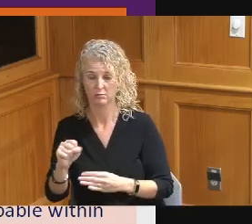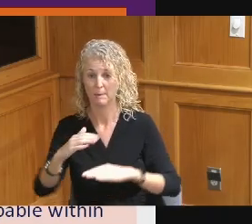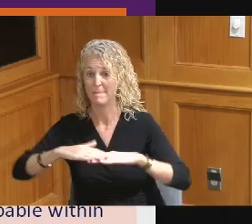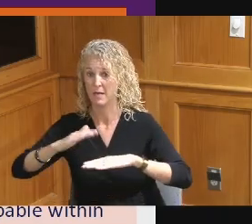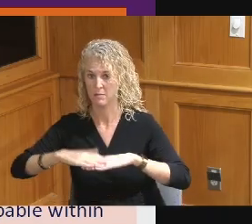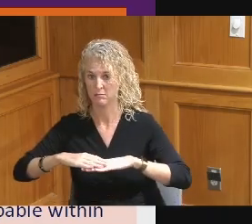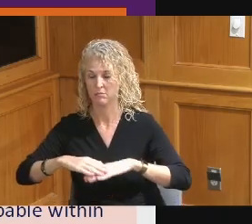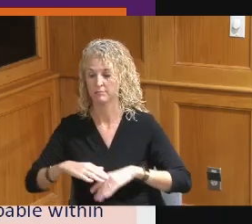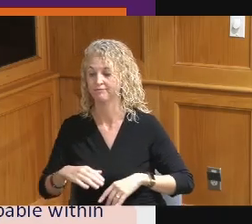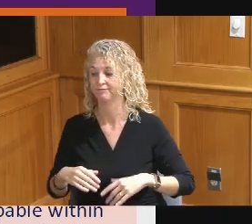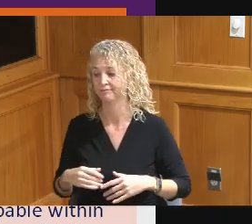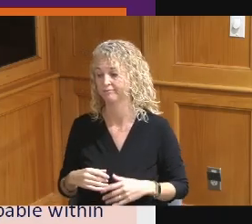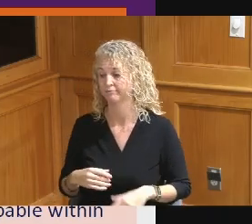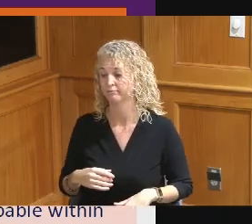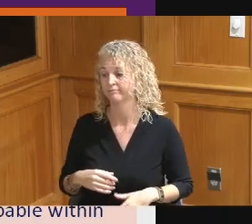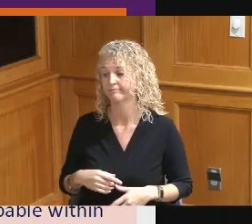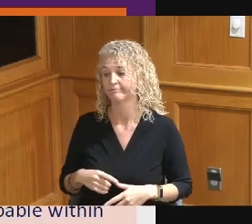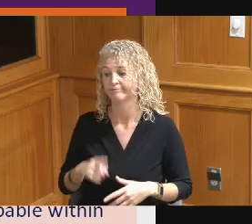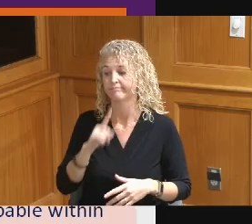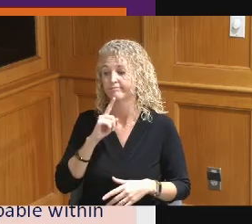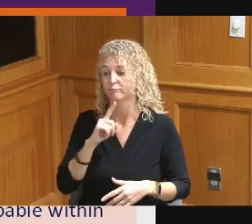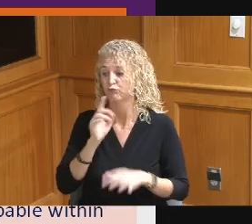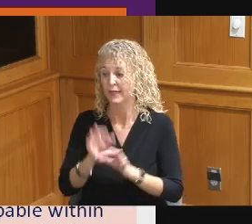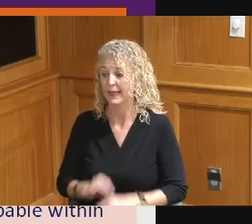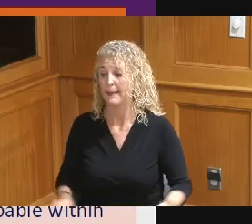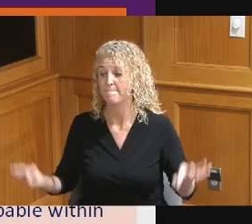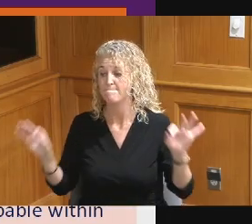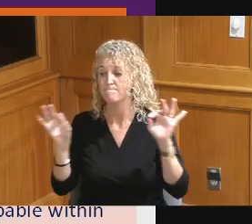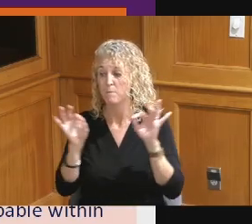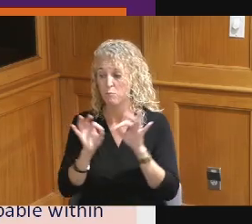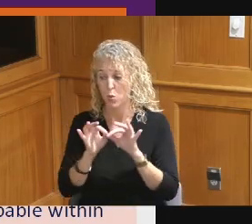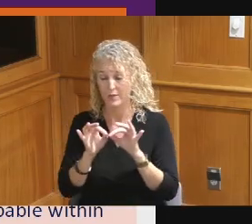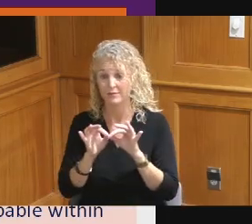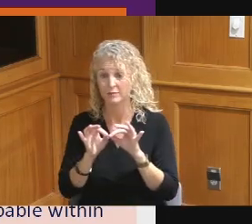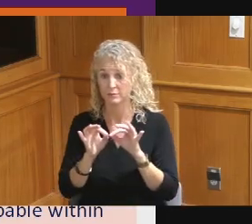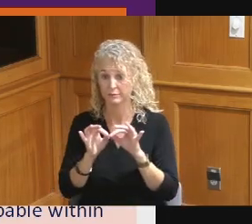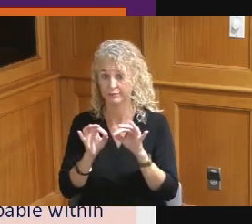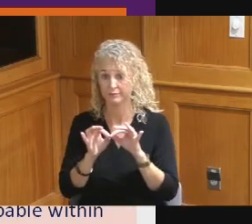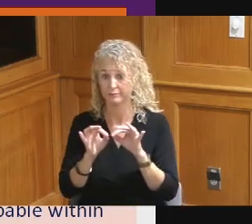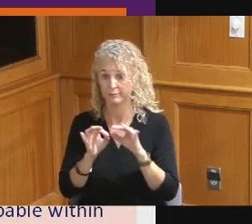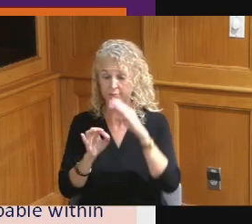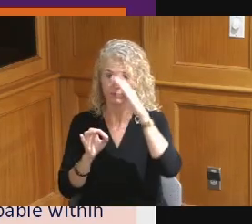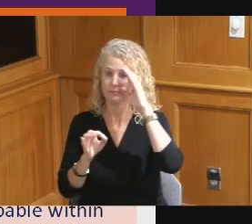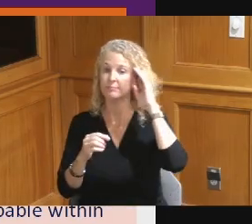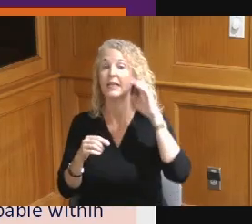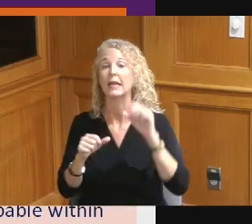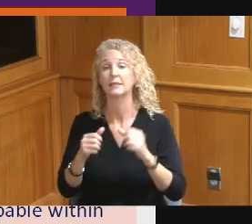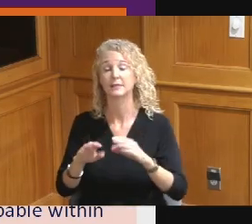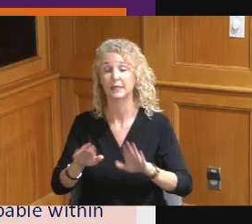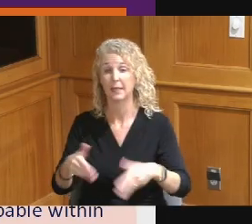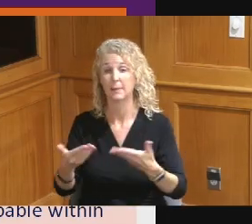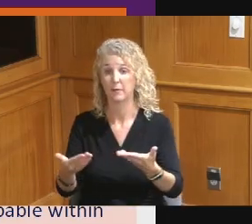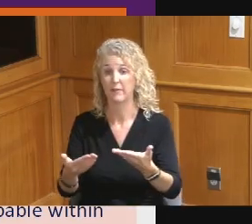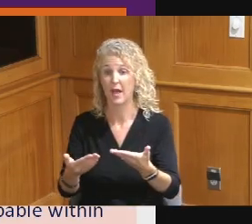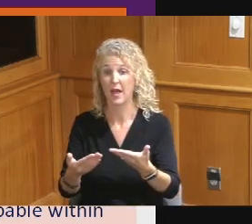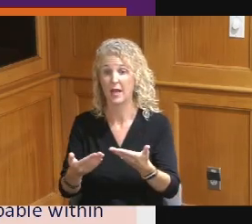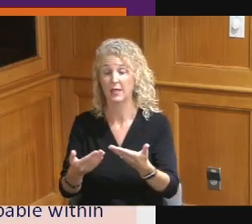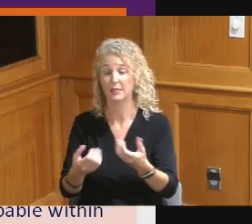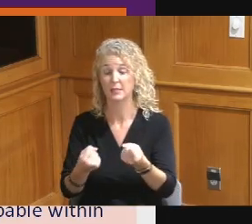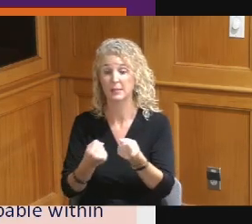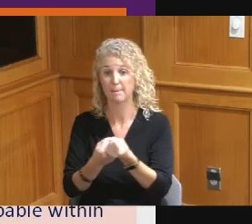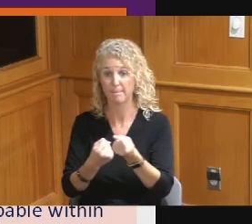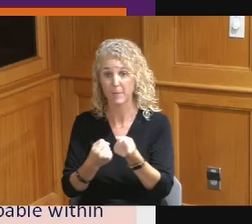work, and this becomes important of the type of use, this project as permanent supportive housing to